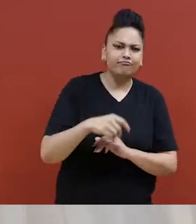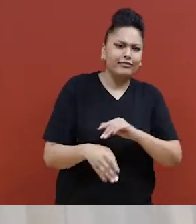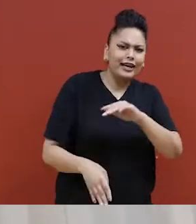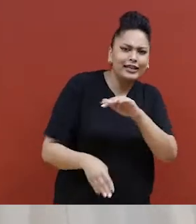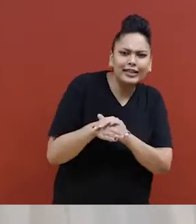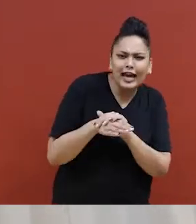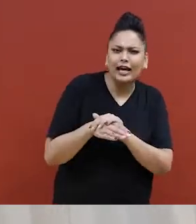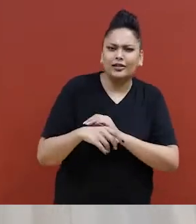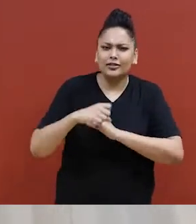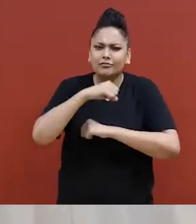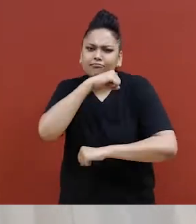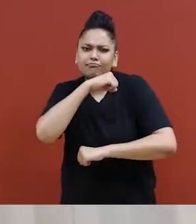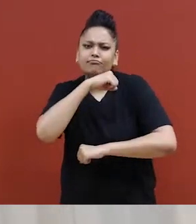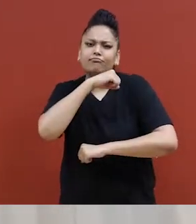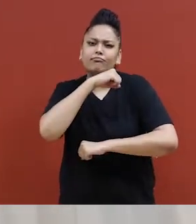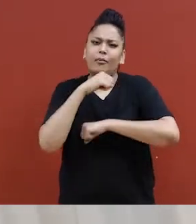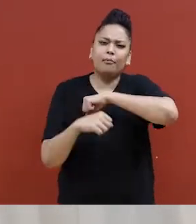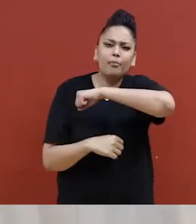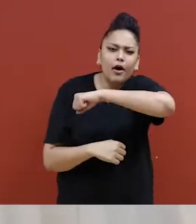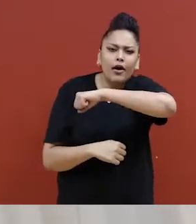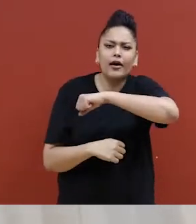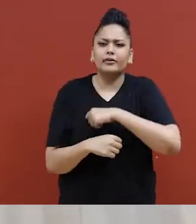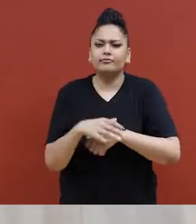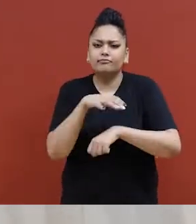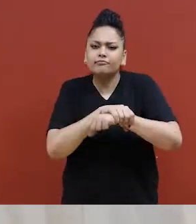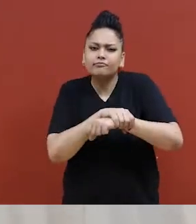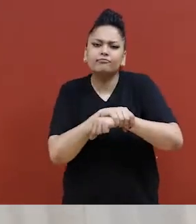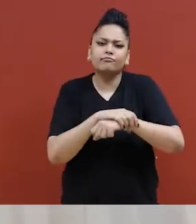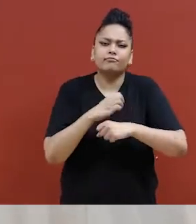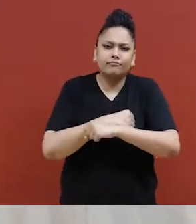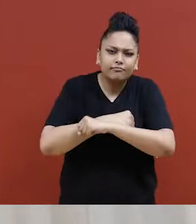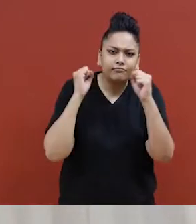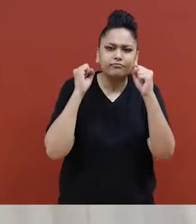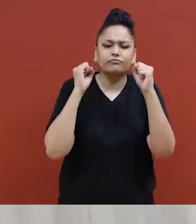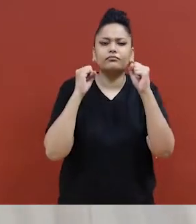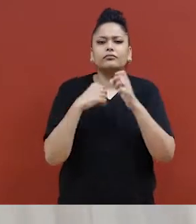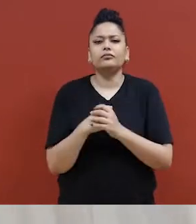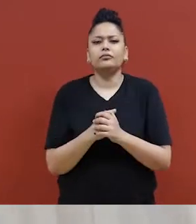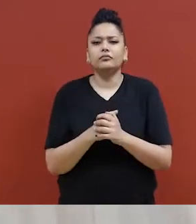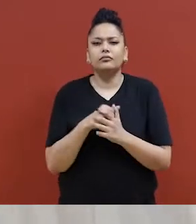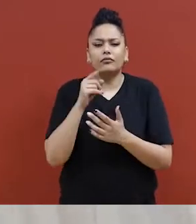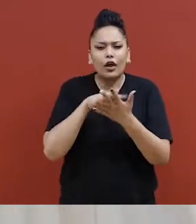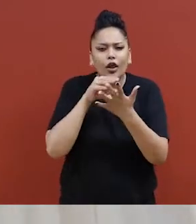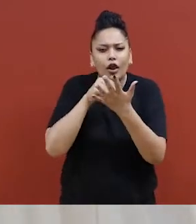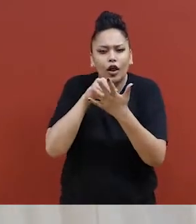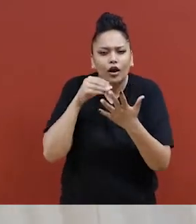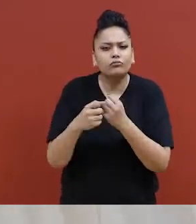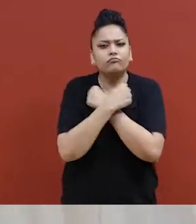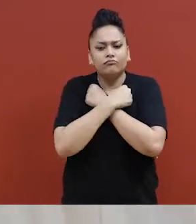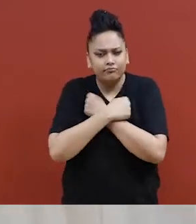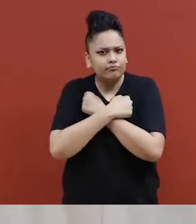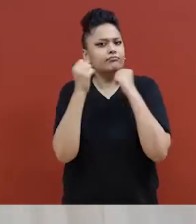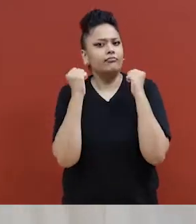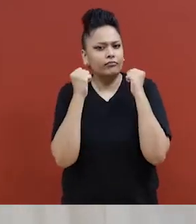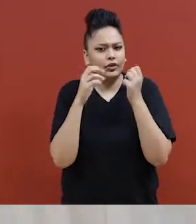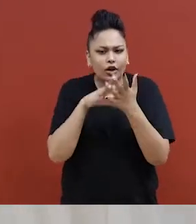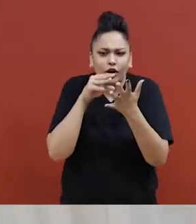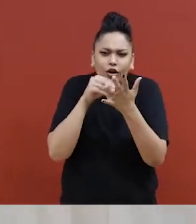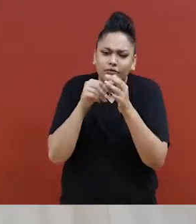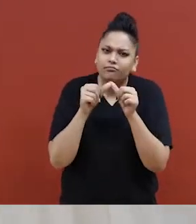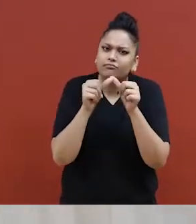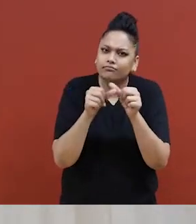the hits, all of the blocks, all of the wrist releases, the choke